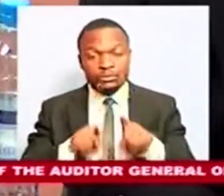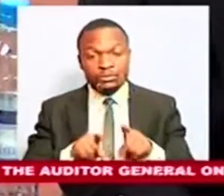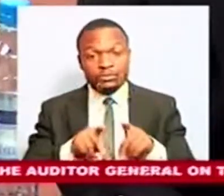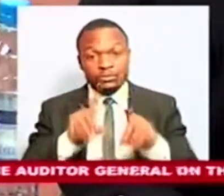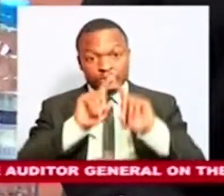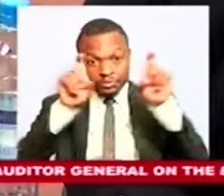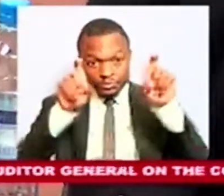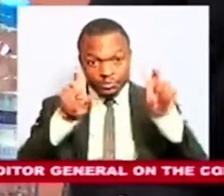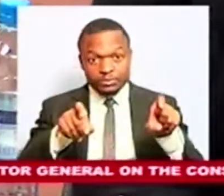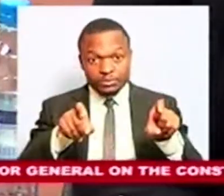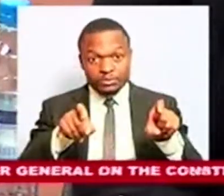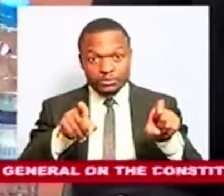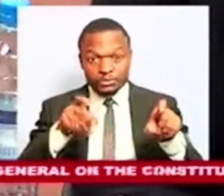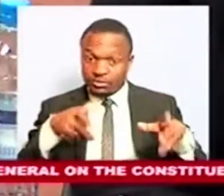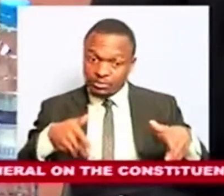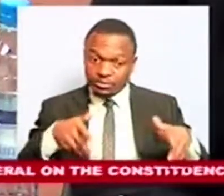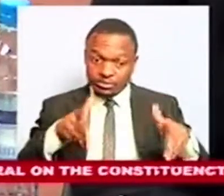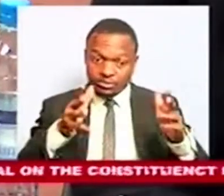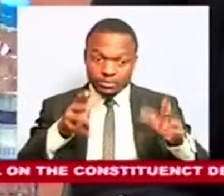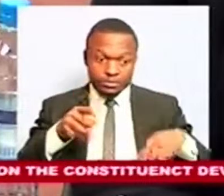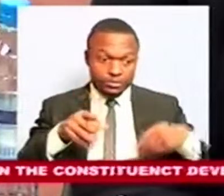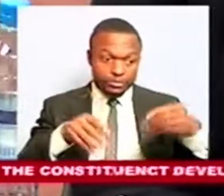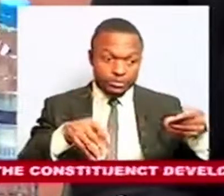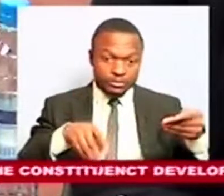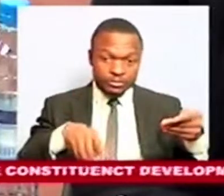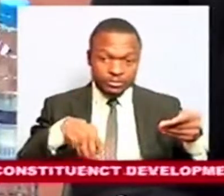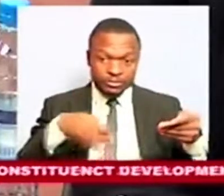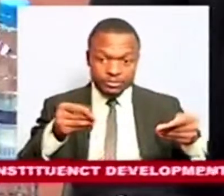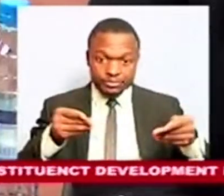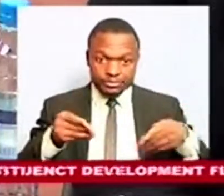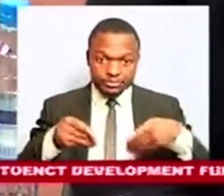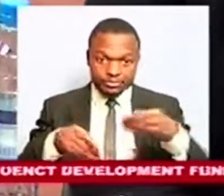certificate be allowed to be distributed.